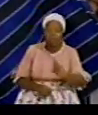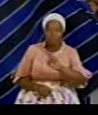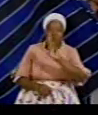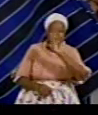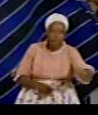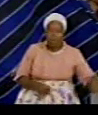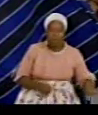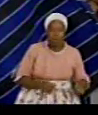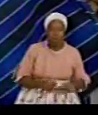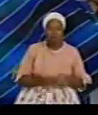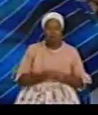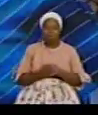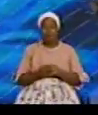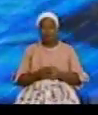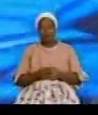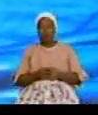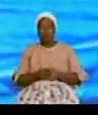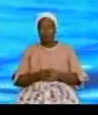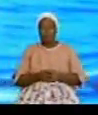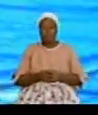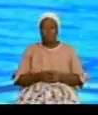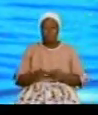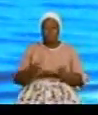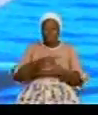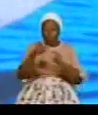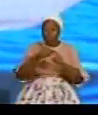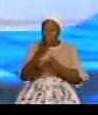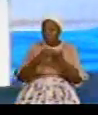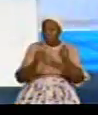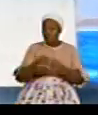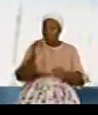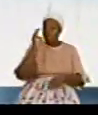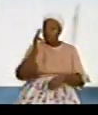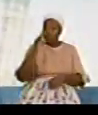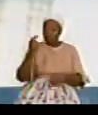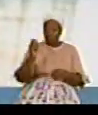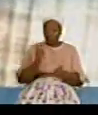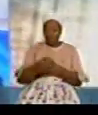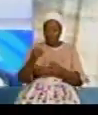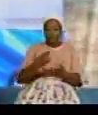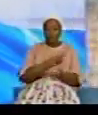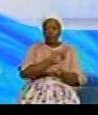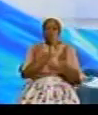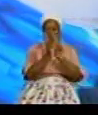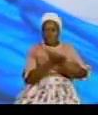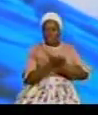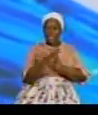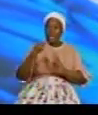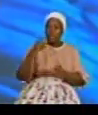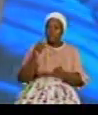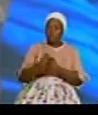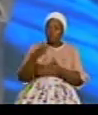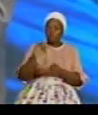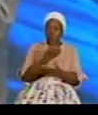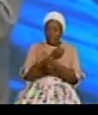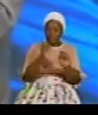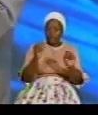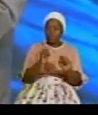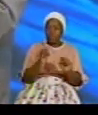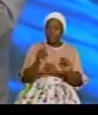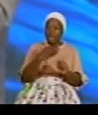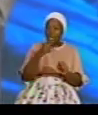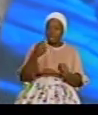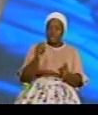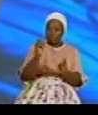No. When somebody preaches the word of repentance and the word of salvation and